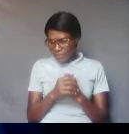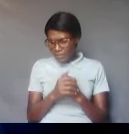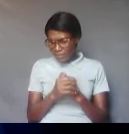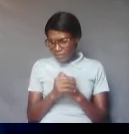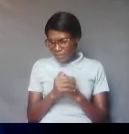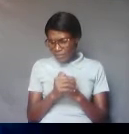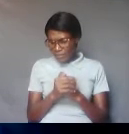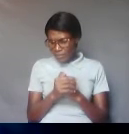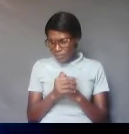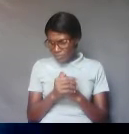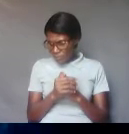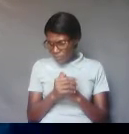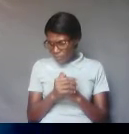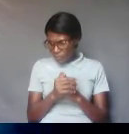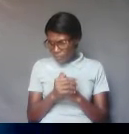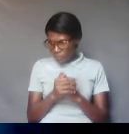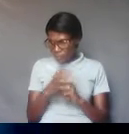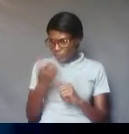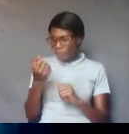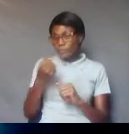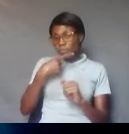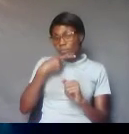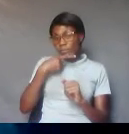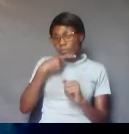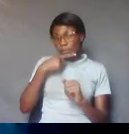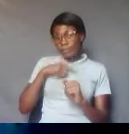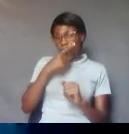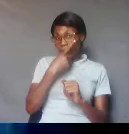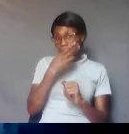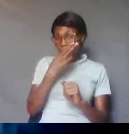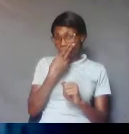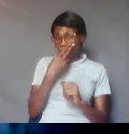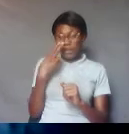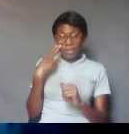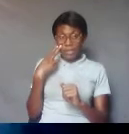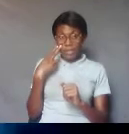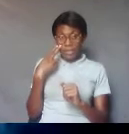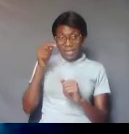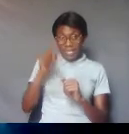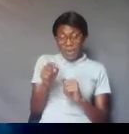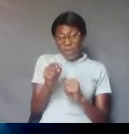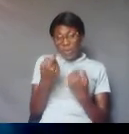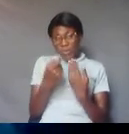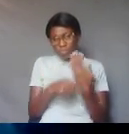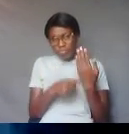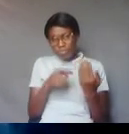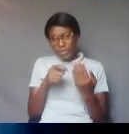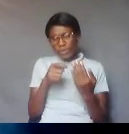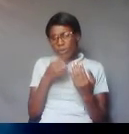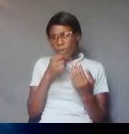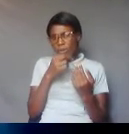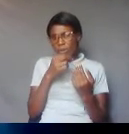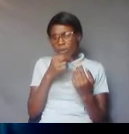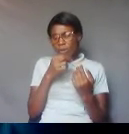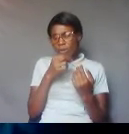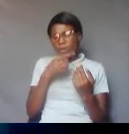us in terms of the man was born with his blindness. So that is just to create the foundation of understanding